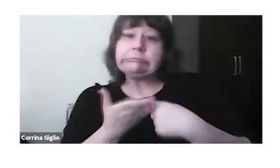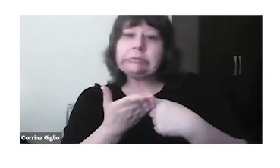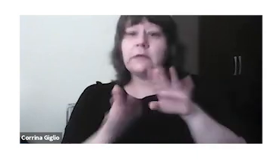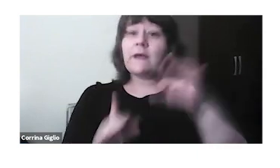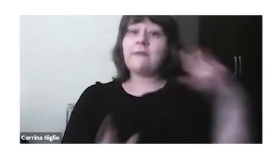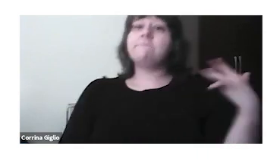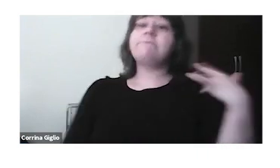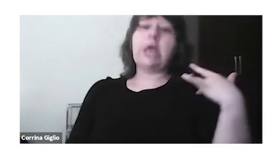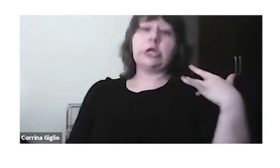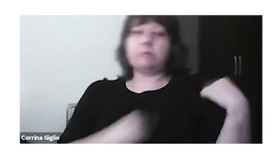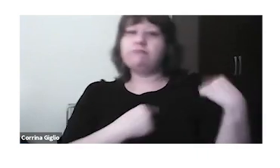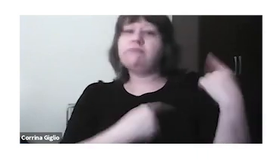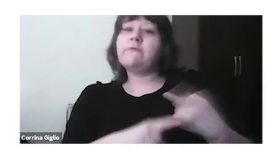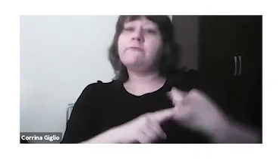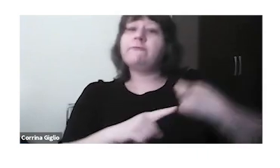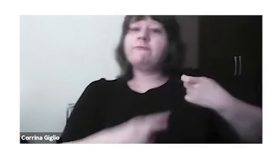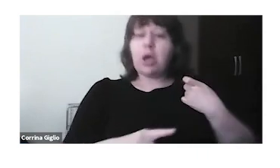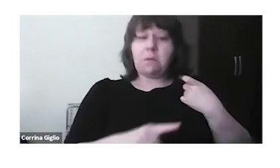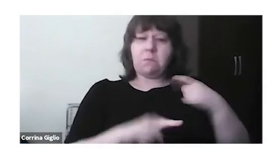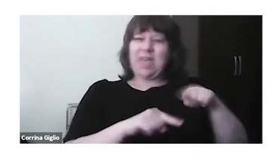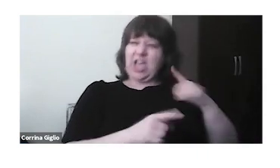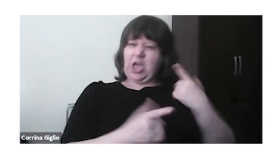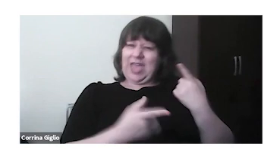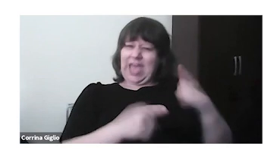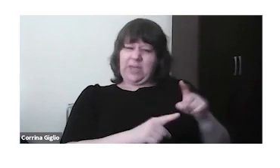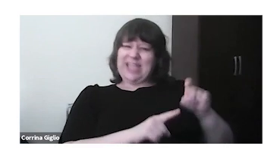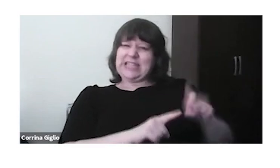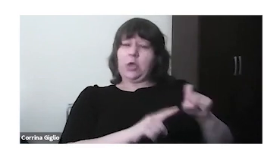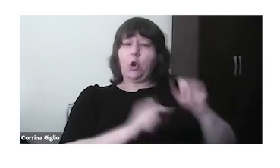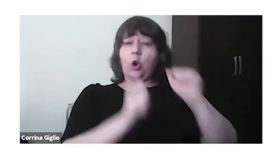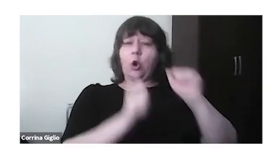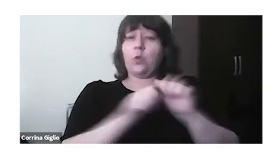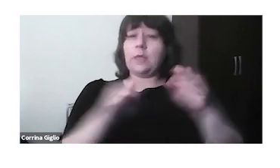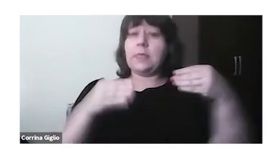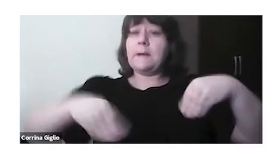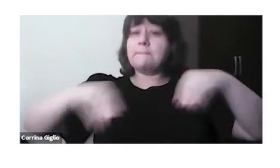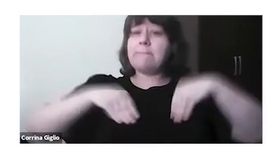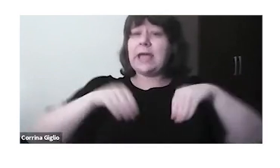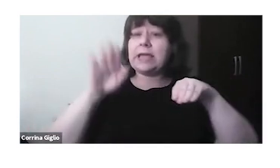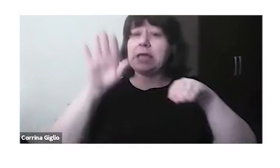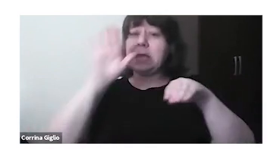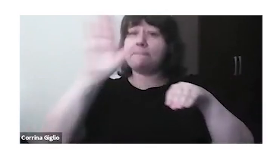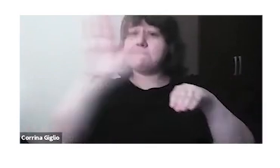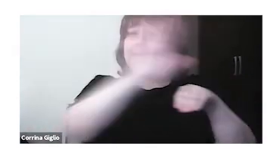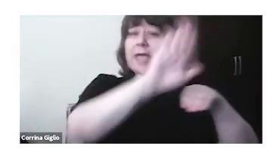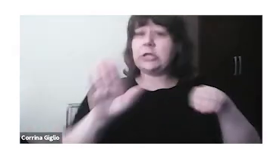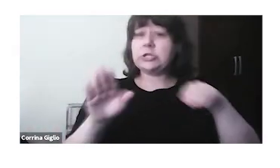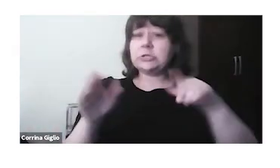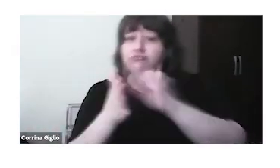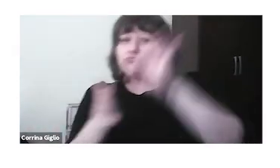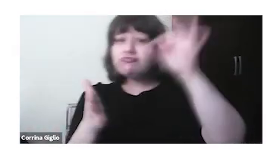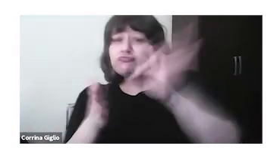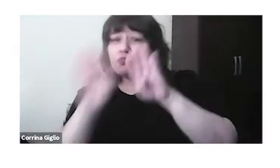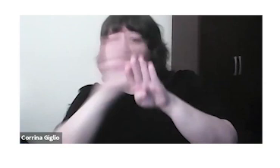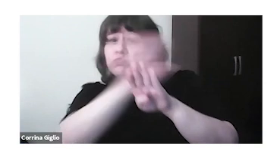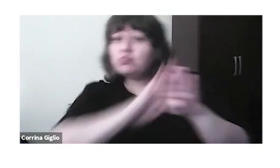fashion has come out of a source of necessity in some places around patchwork and quilting and so forth. And we're also going to touch